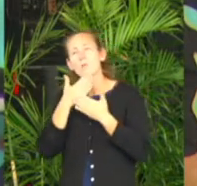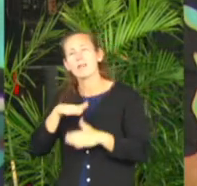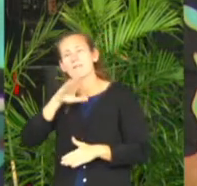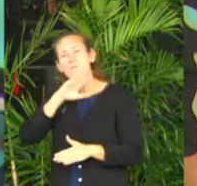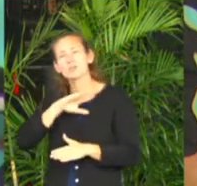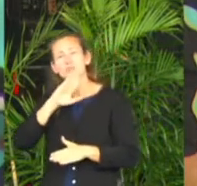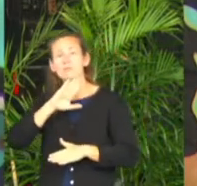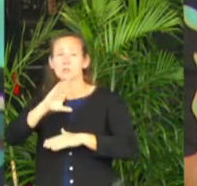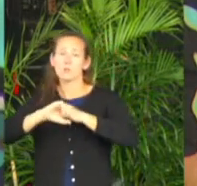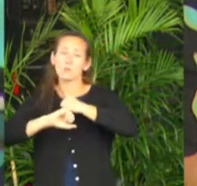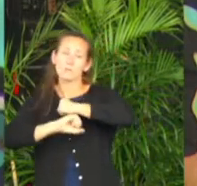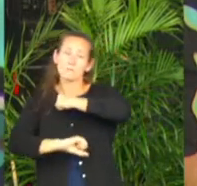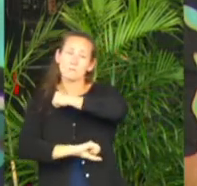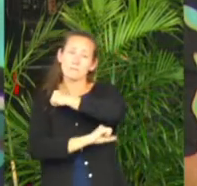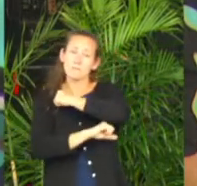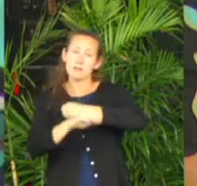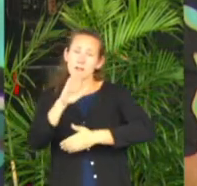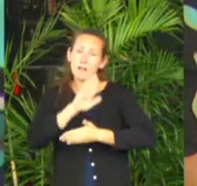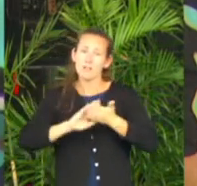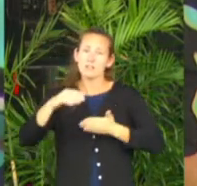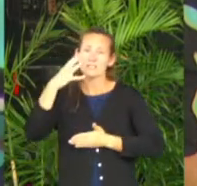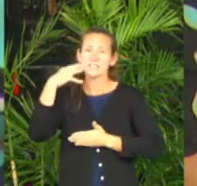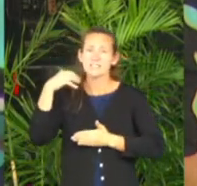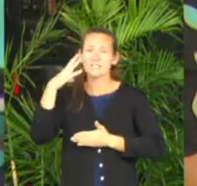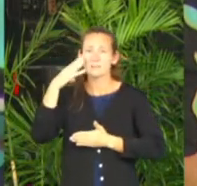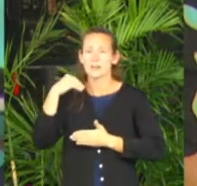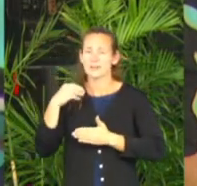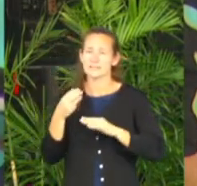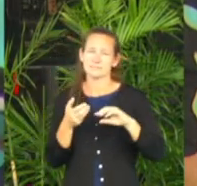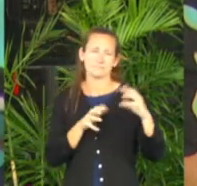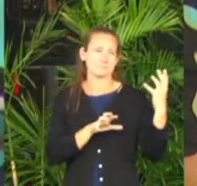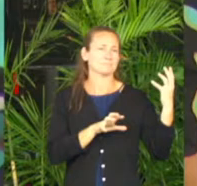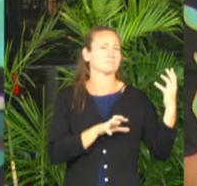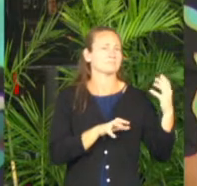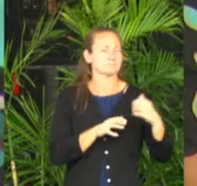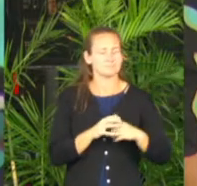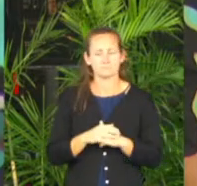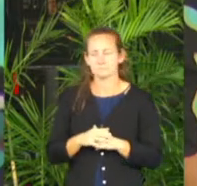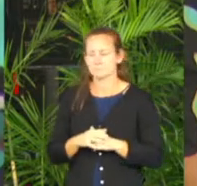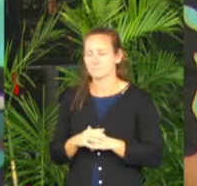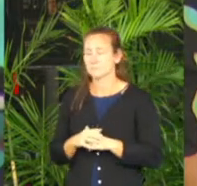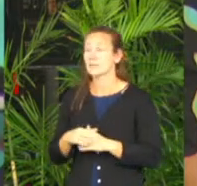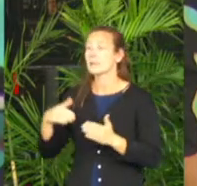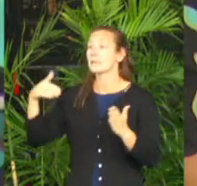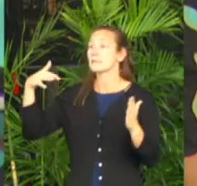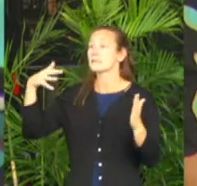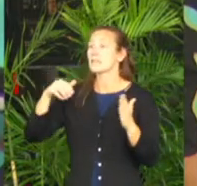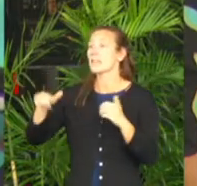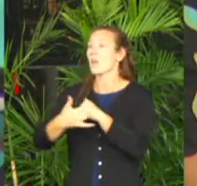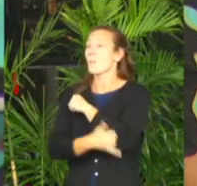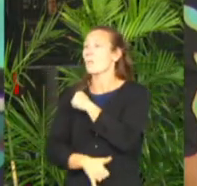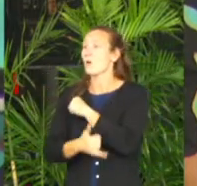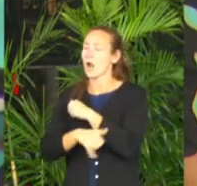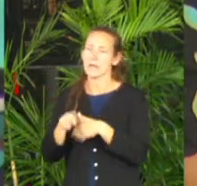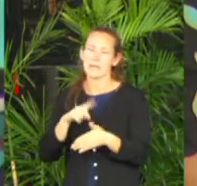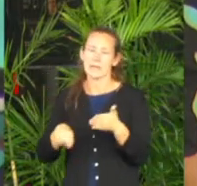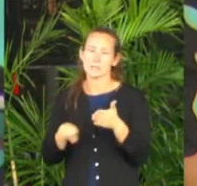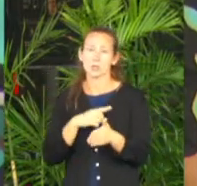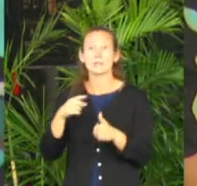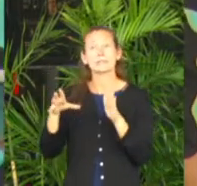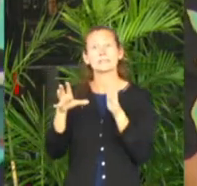foundational college experience has taken such an unexpected turn. Study abroad, canceled. Senior